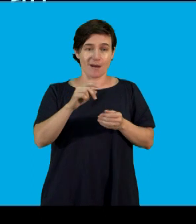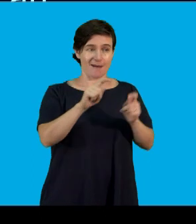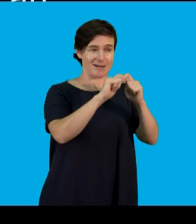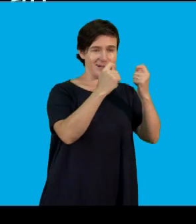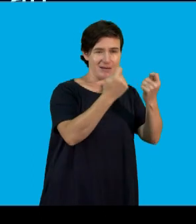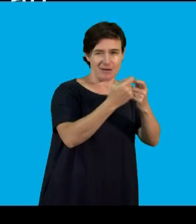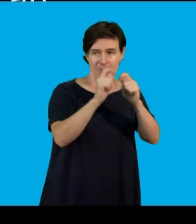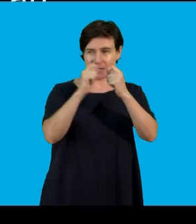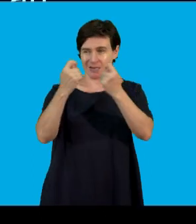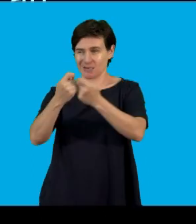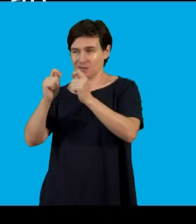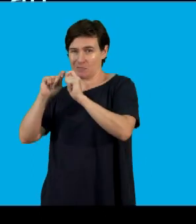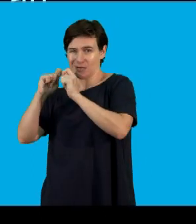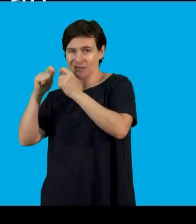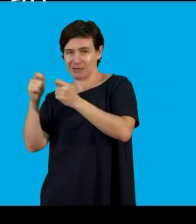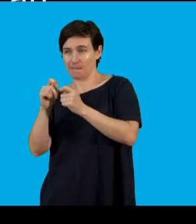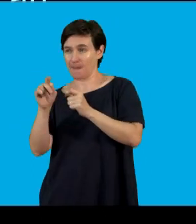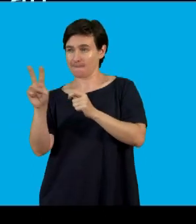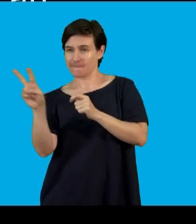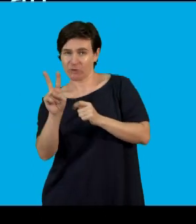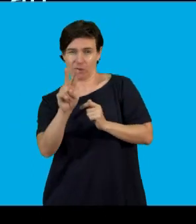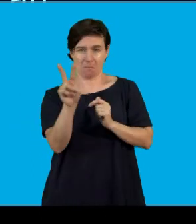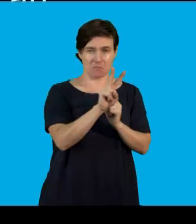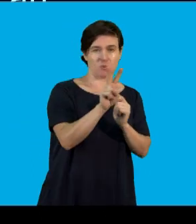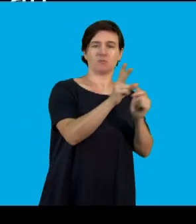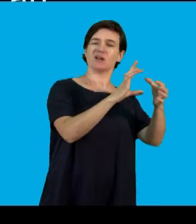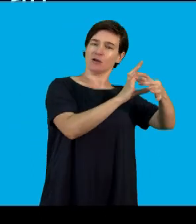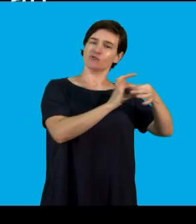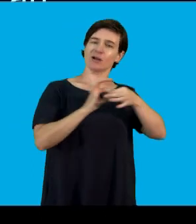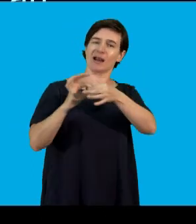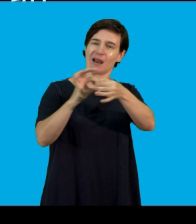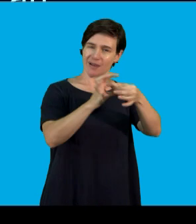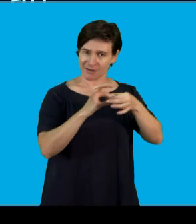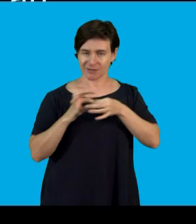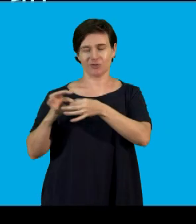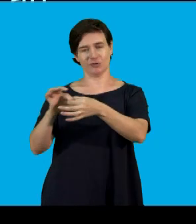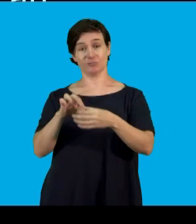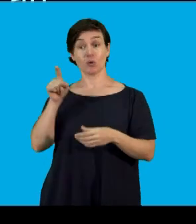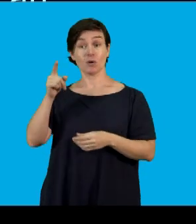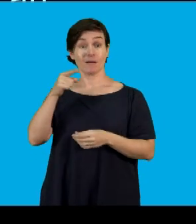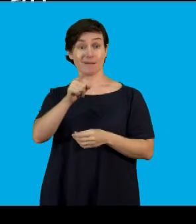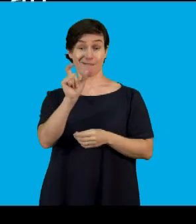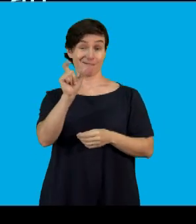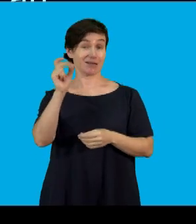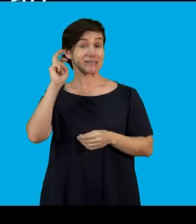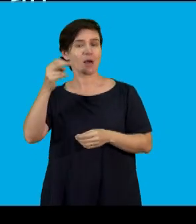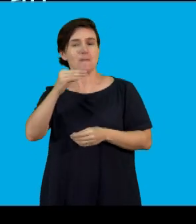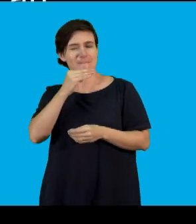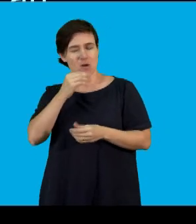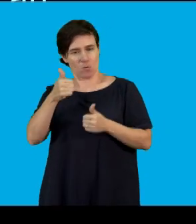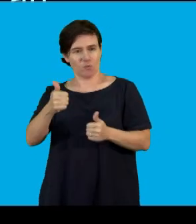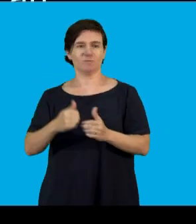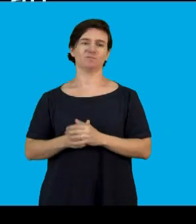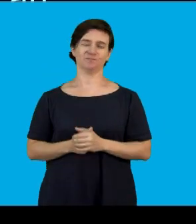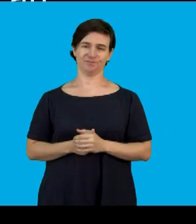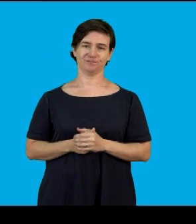interrelationships. So those are the 2 answers we have identified. We did not explain. So that is a bit lower